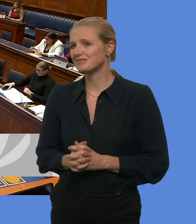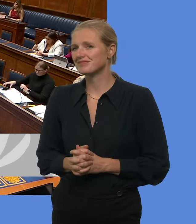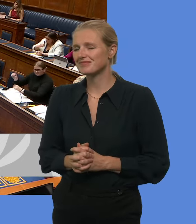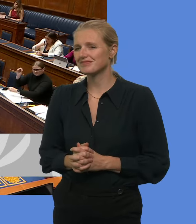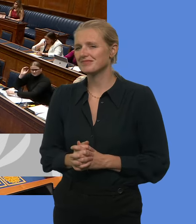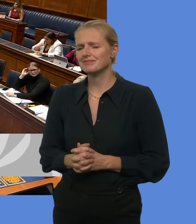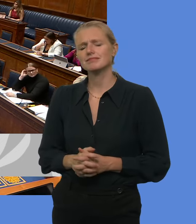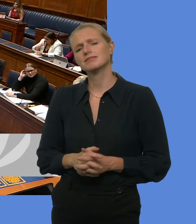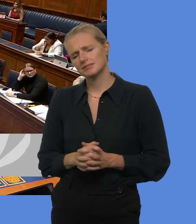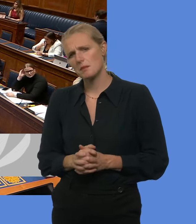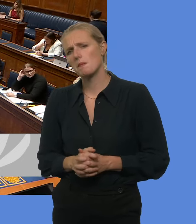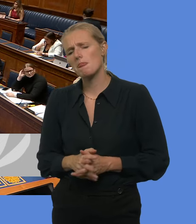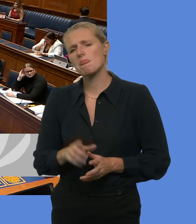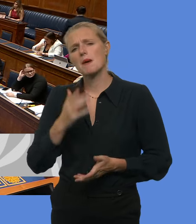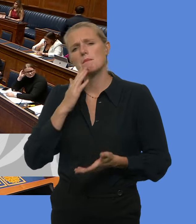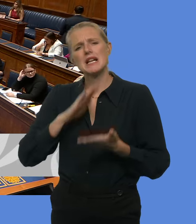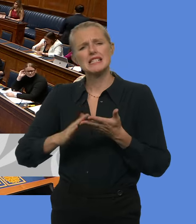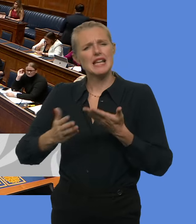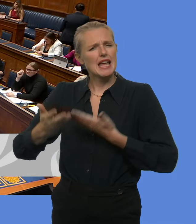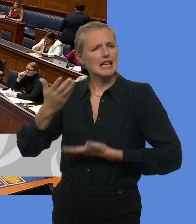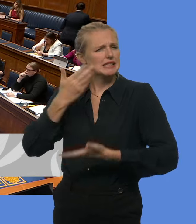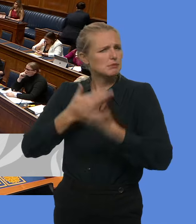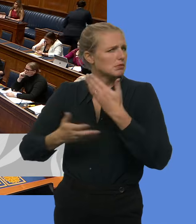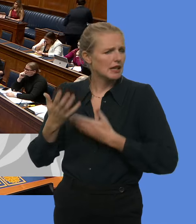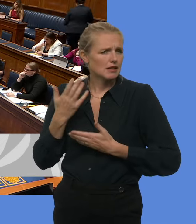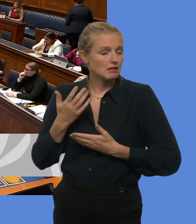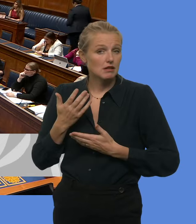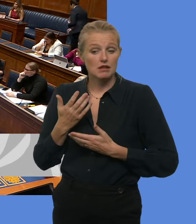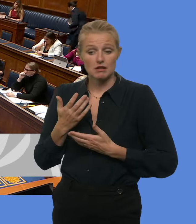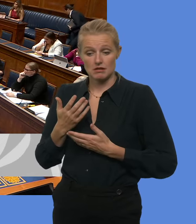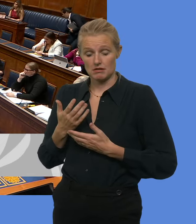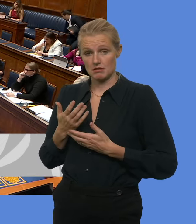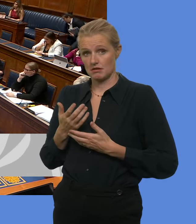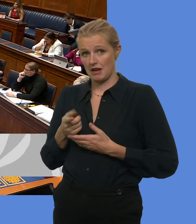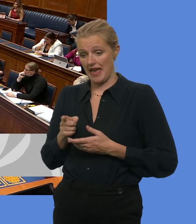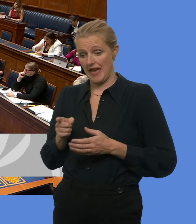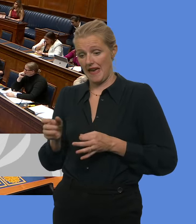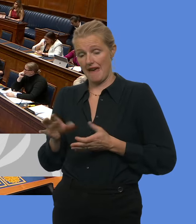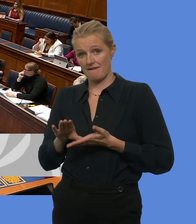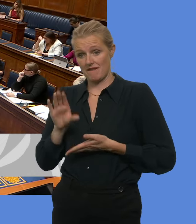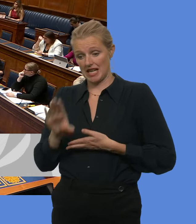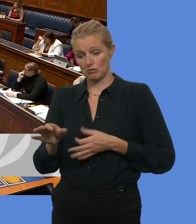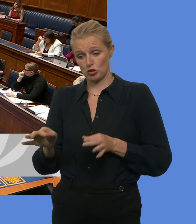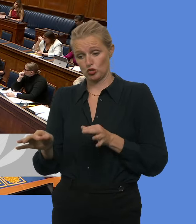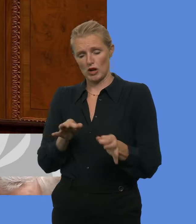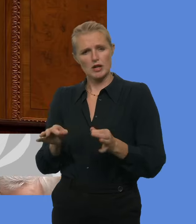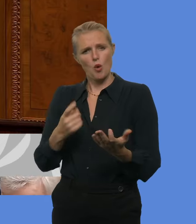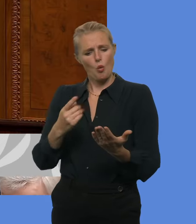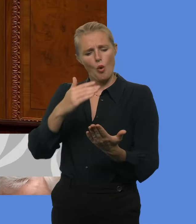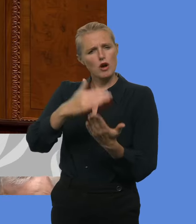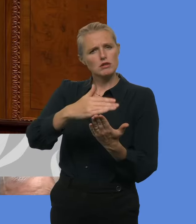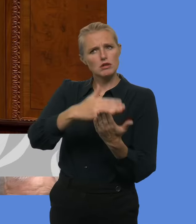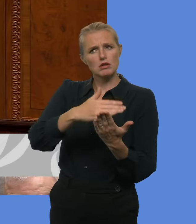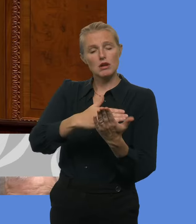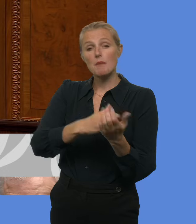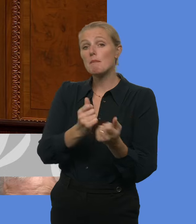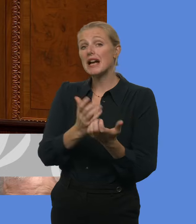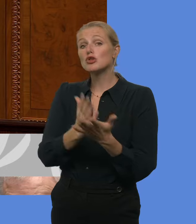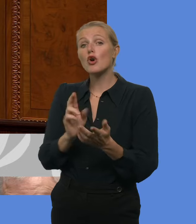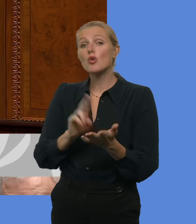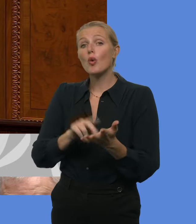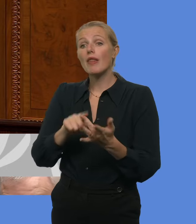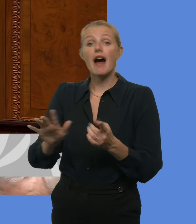Can the Minister detail what specific targets will be included in the investment strategy to ensure regional balance is a